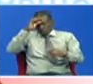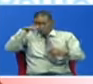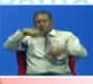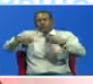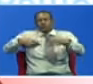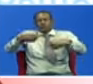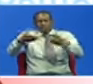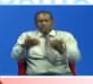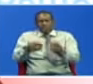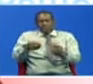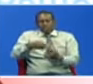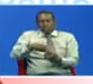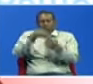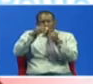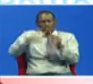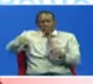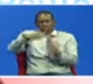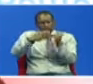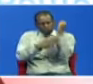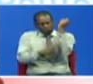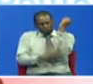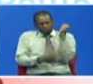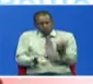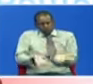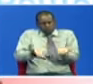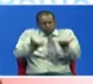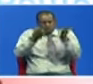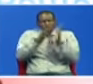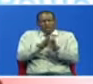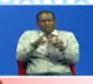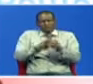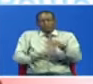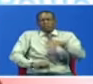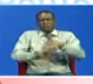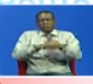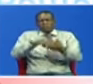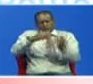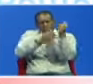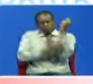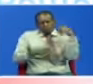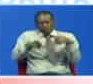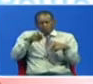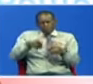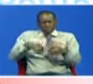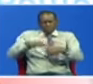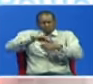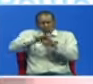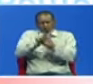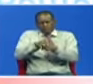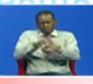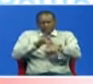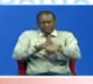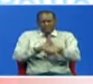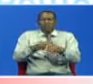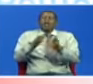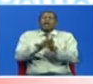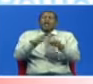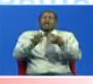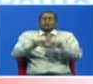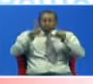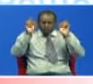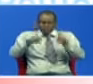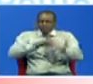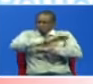in the areas of poverty alleviation and assistance to the most vulnerable in these COVID-19 times. And of course, we must all